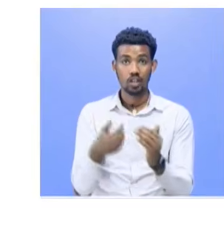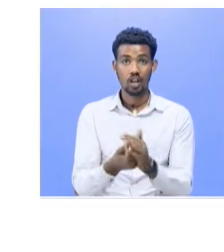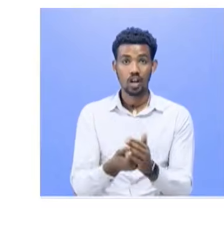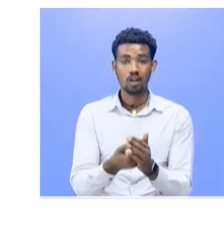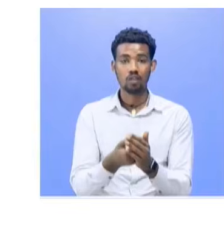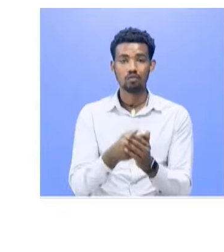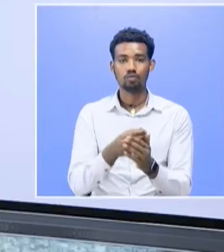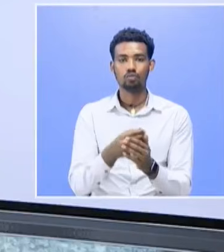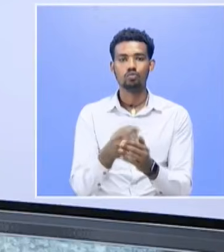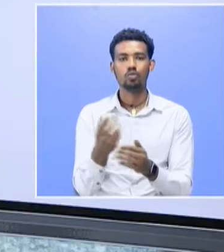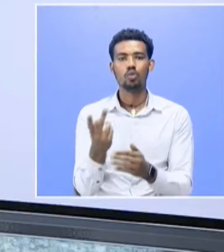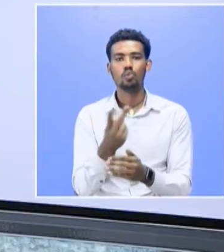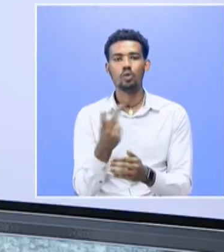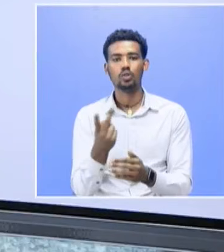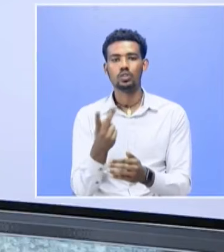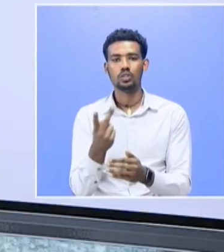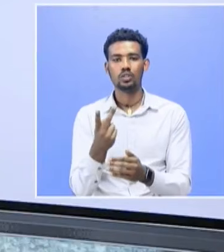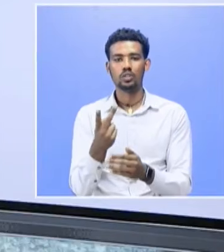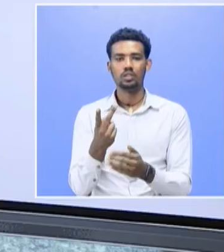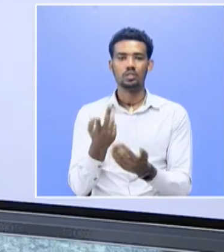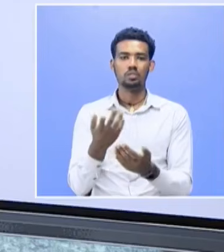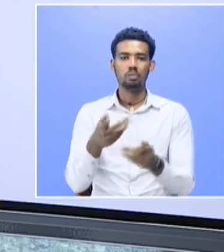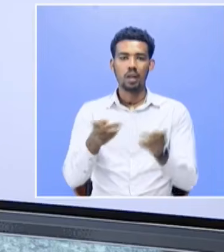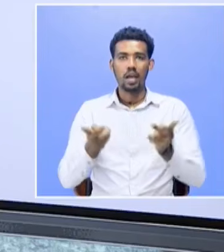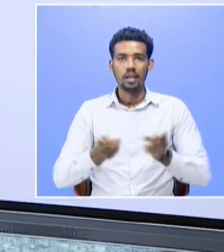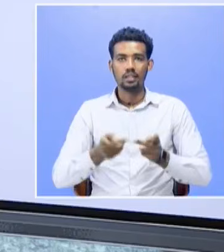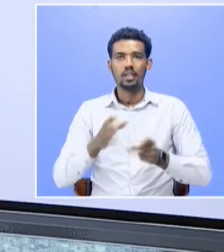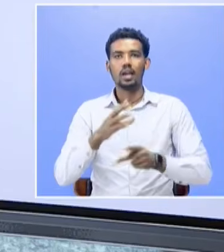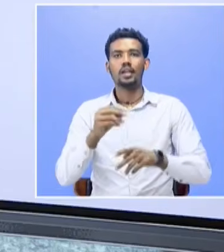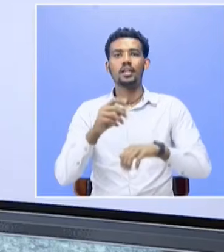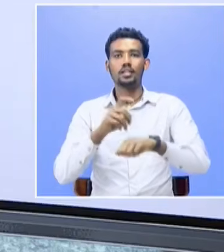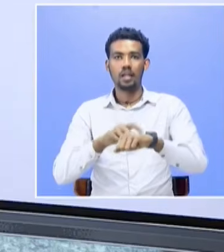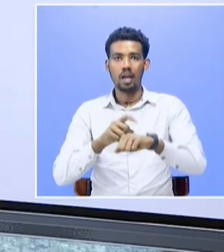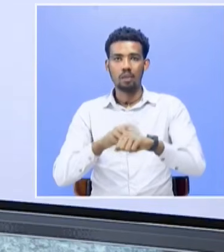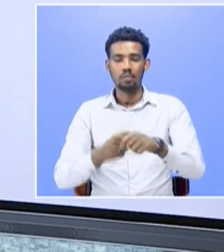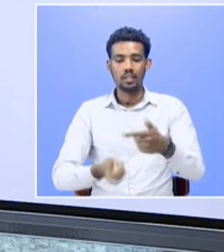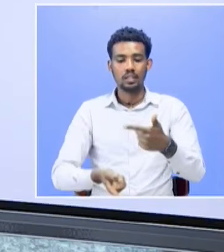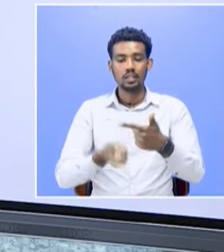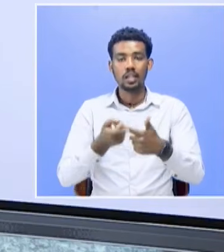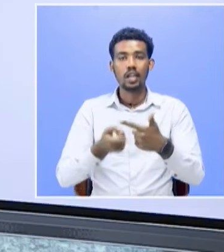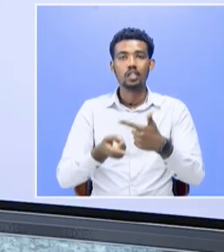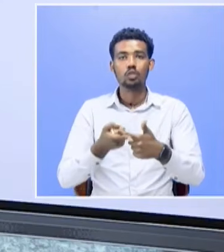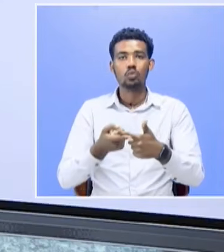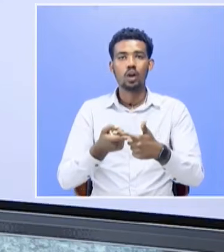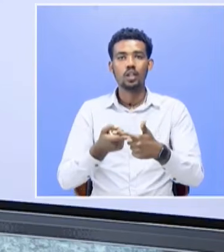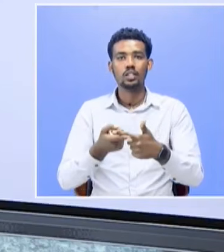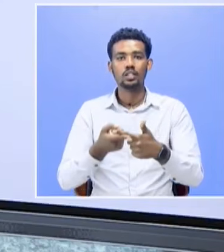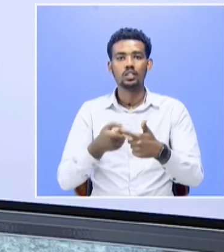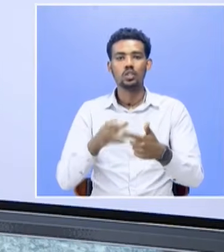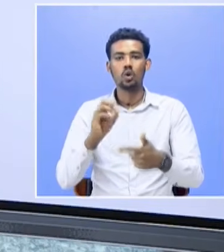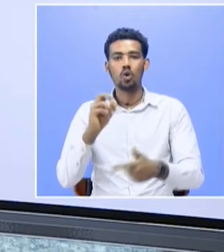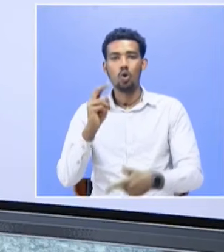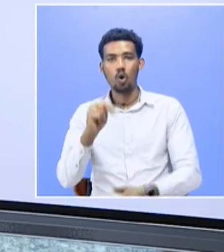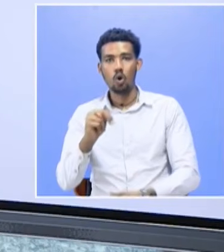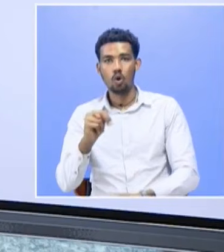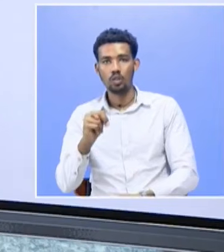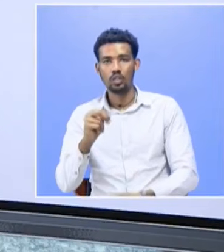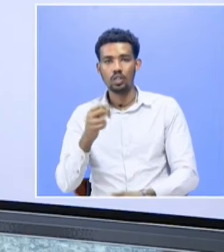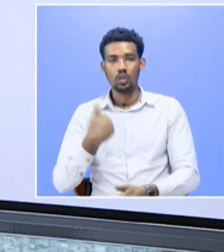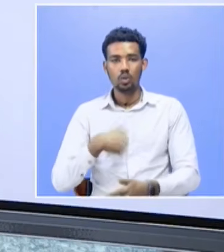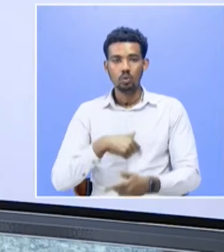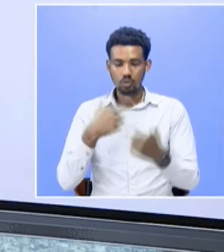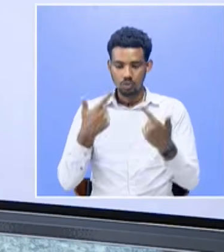both, place and time. The next one is on, and also we used for